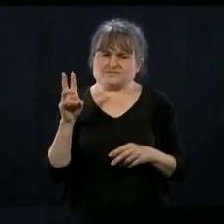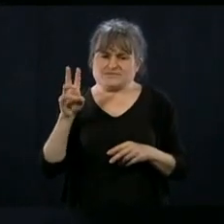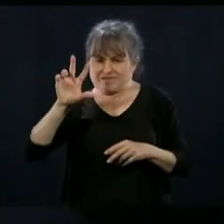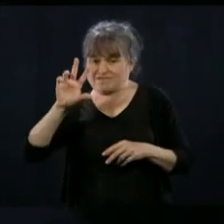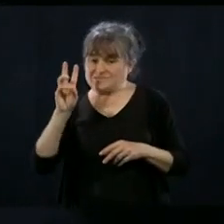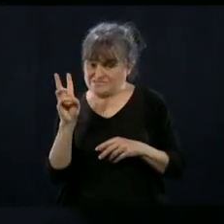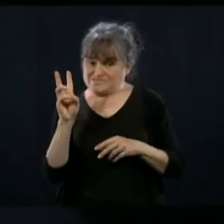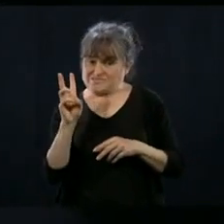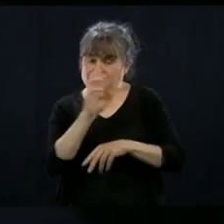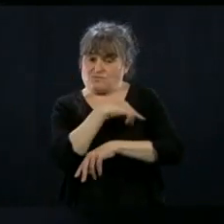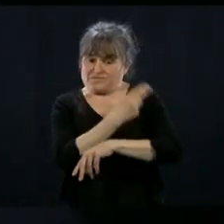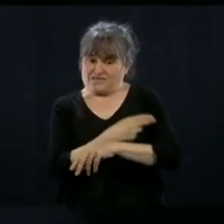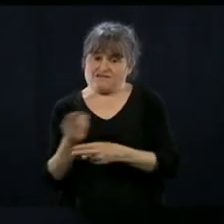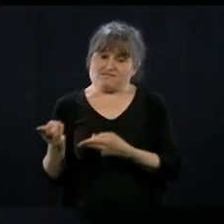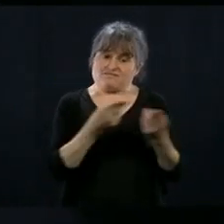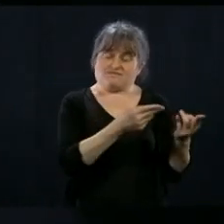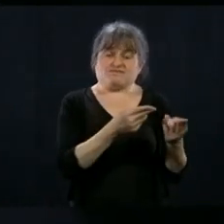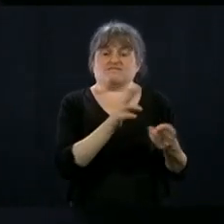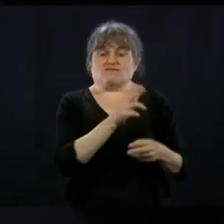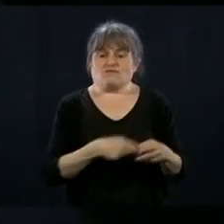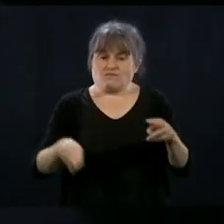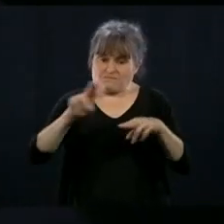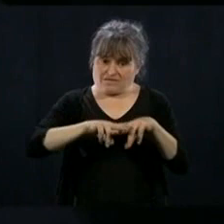when we look at the hospitalizations,